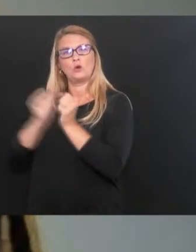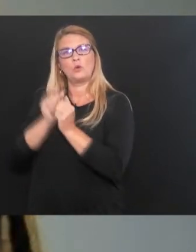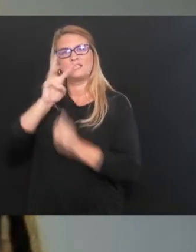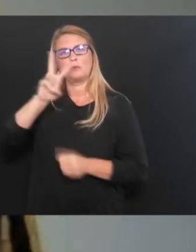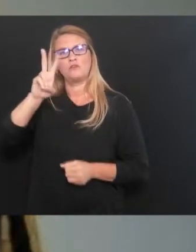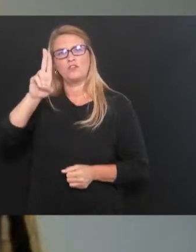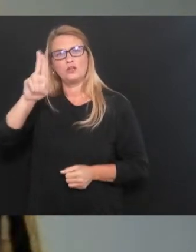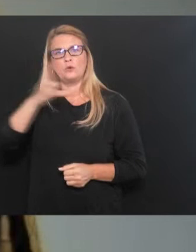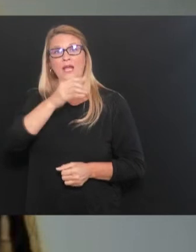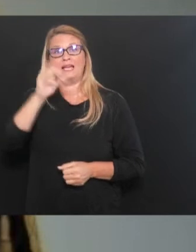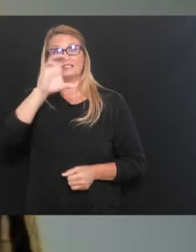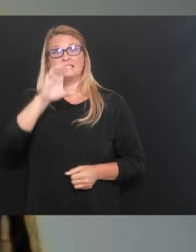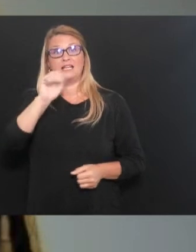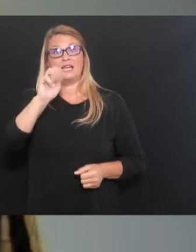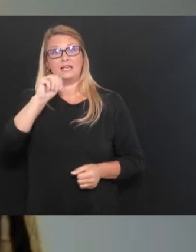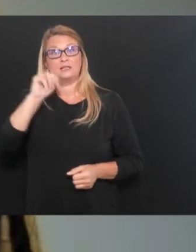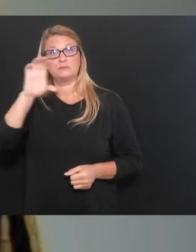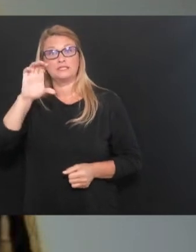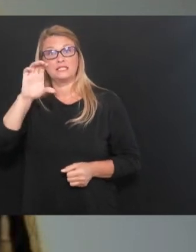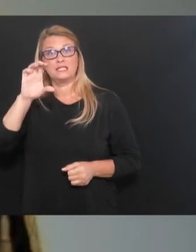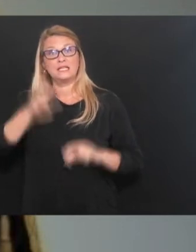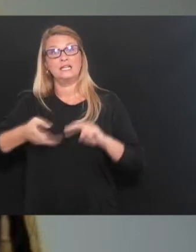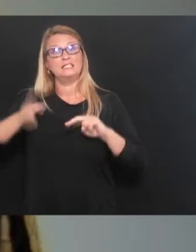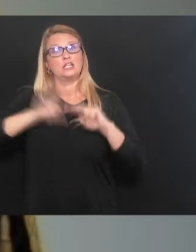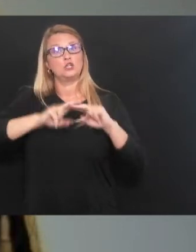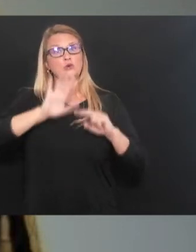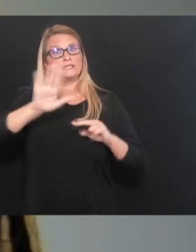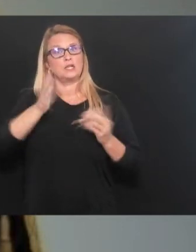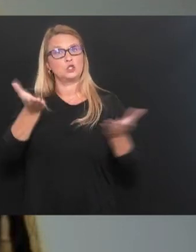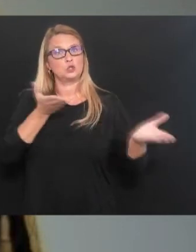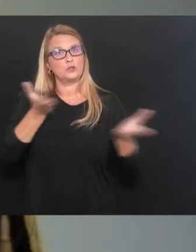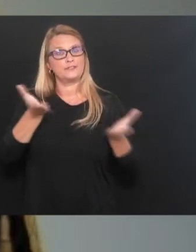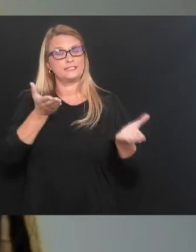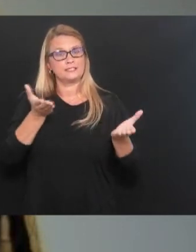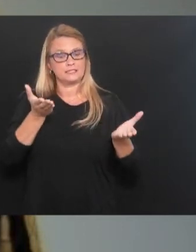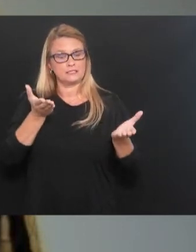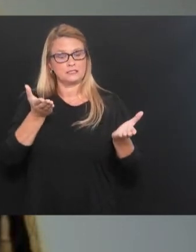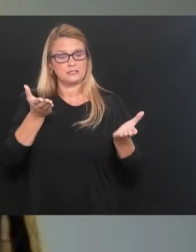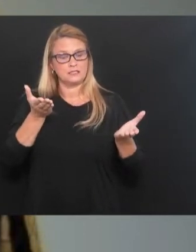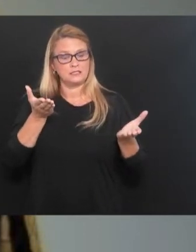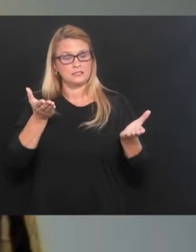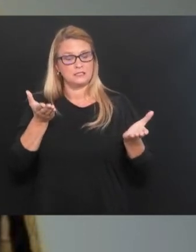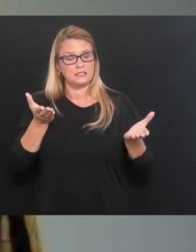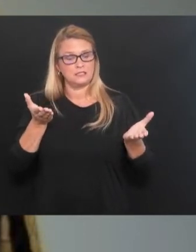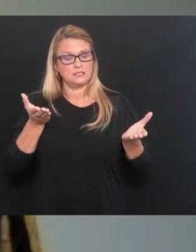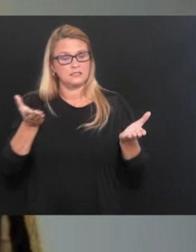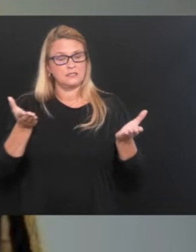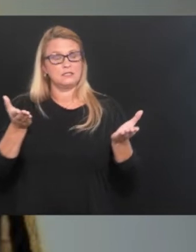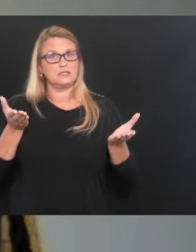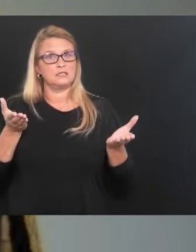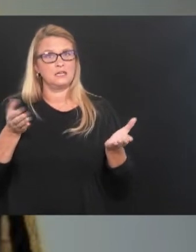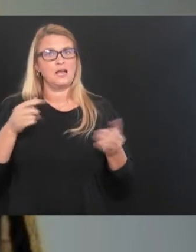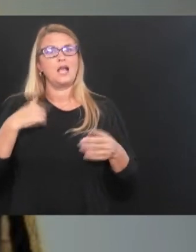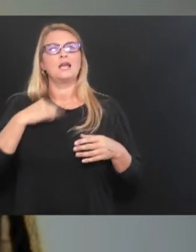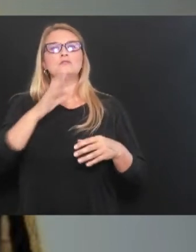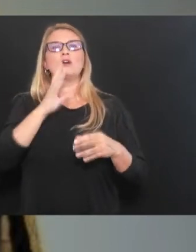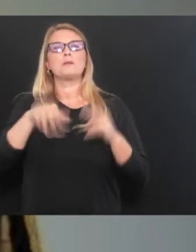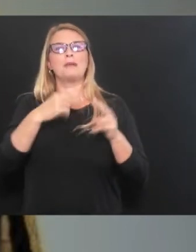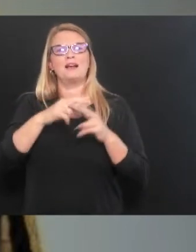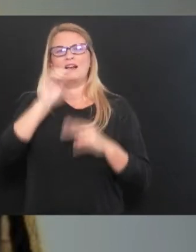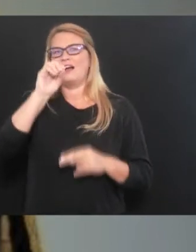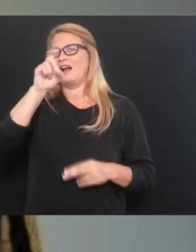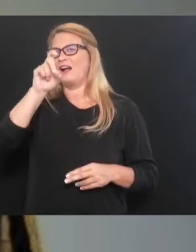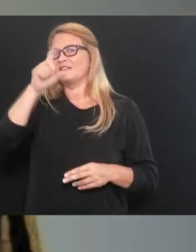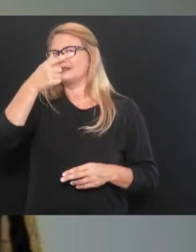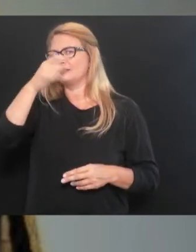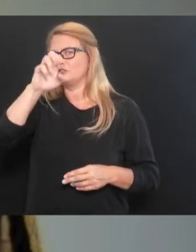and CAMC to increase ECMO services, which is extracorporeal membrane oxygenation. These are, as